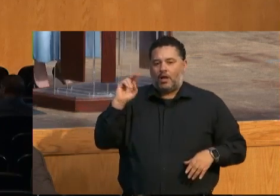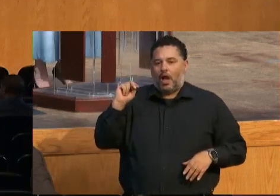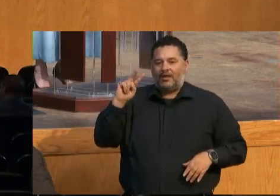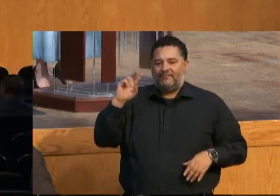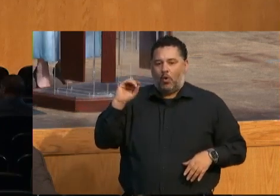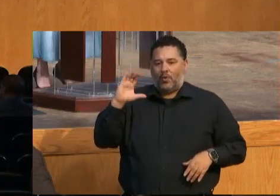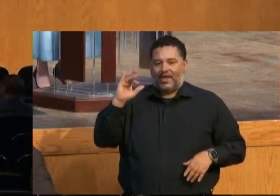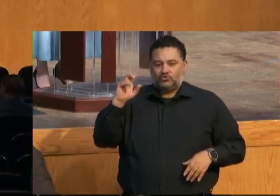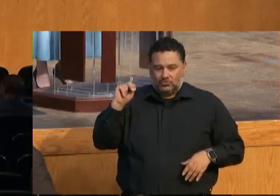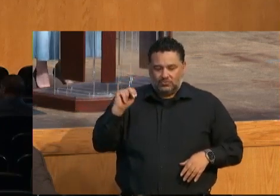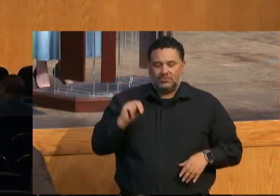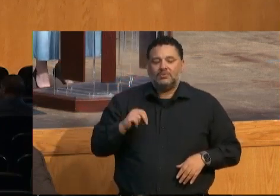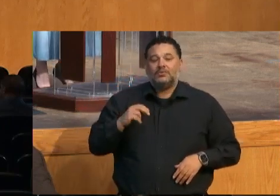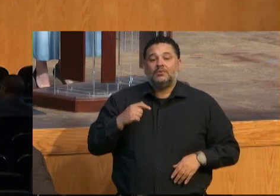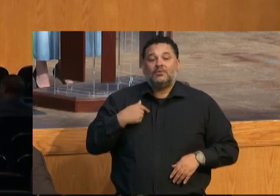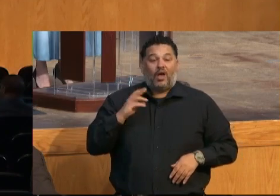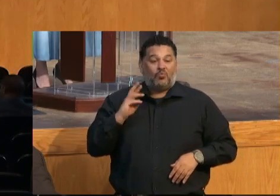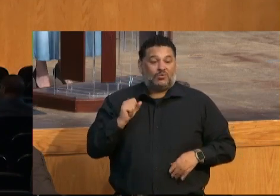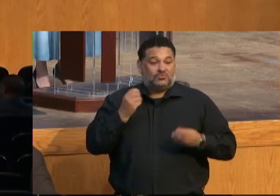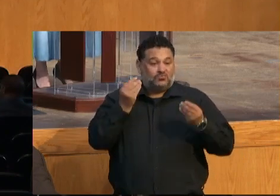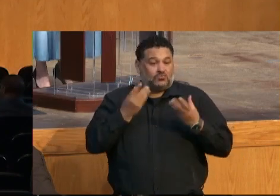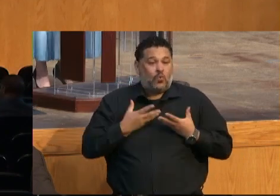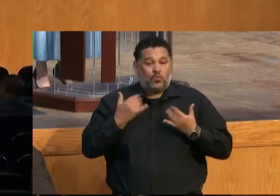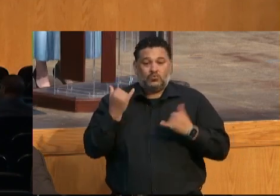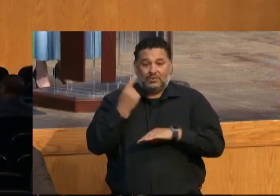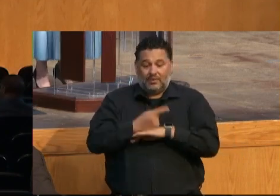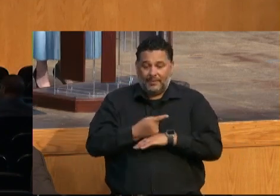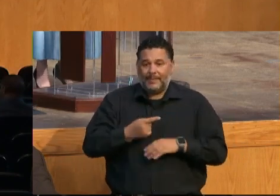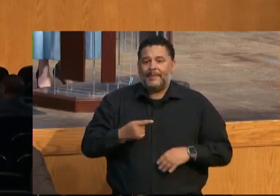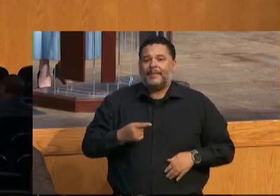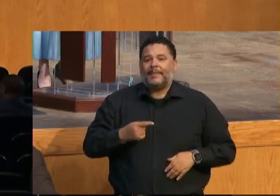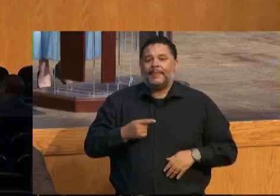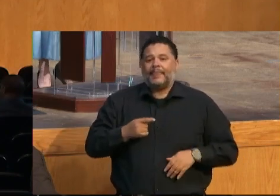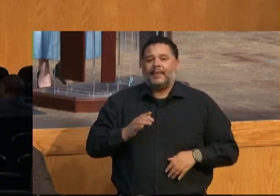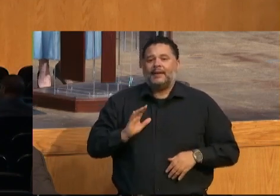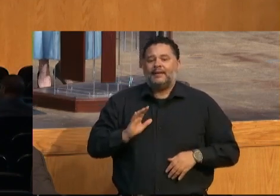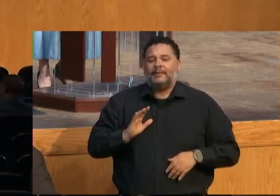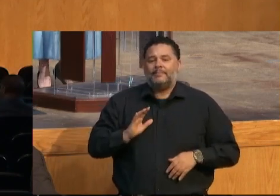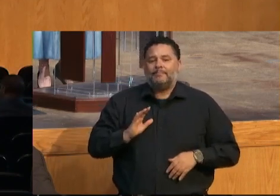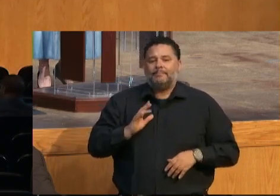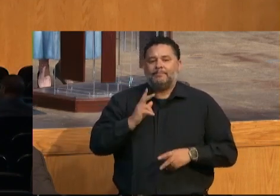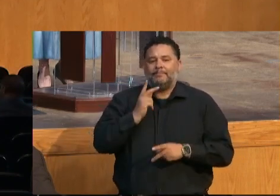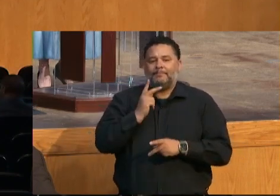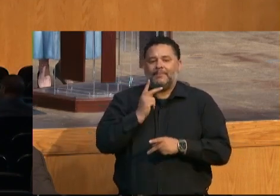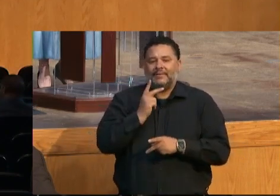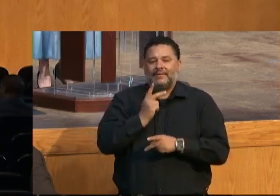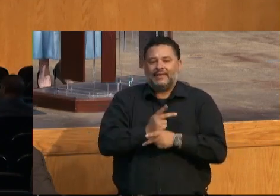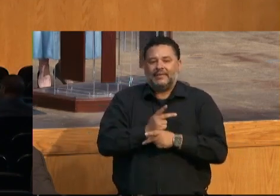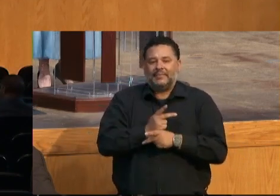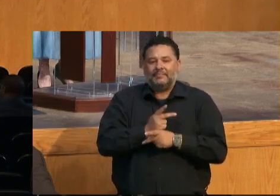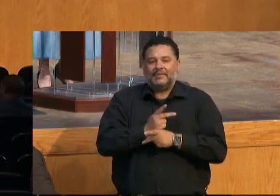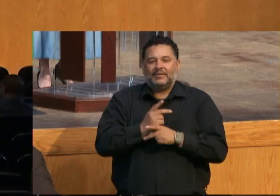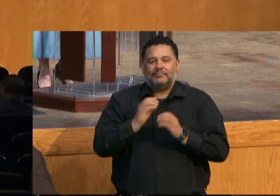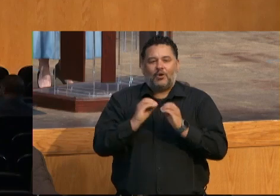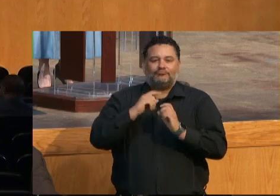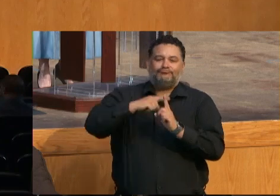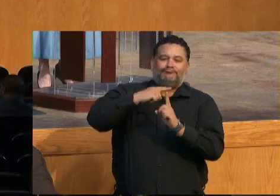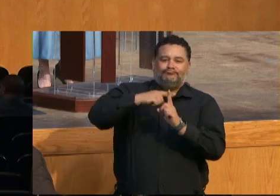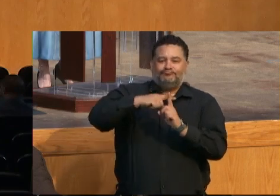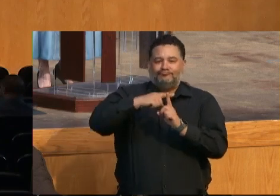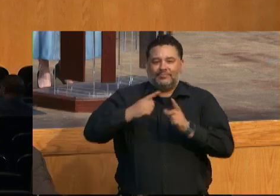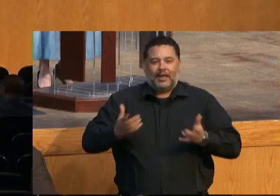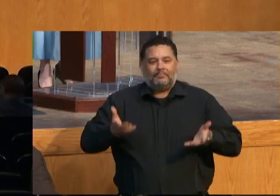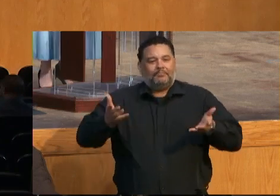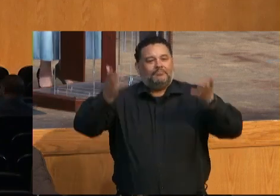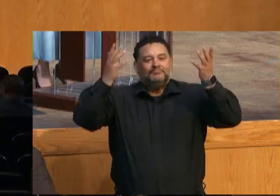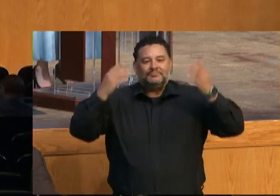And I was told today to keep it uplifting and